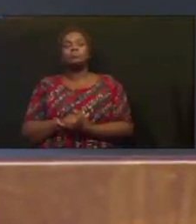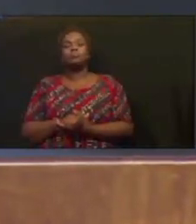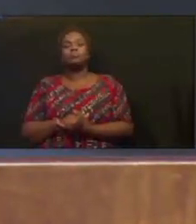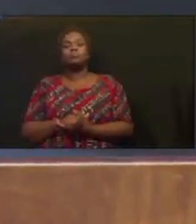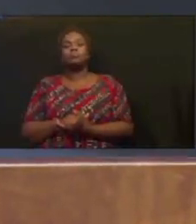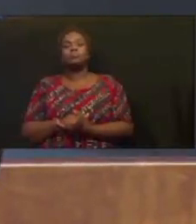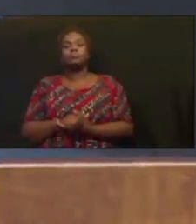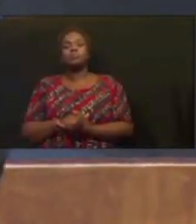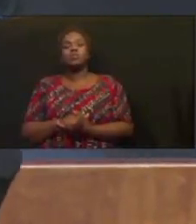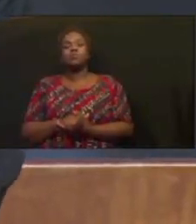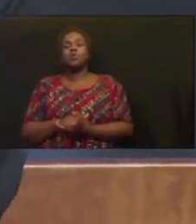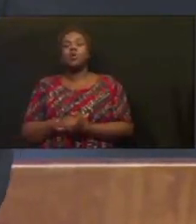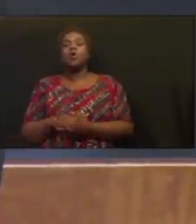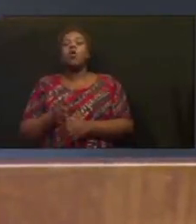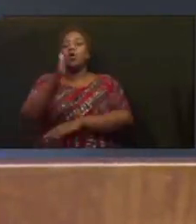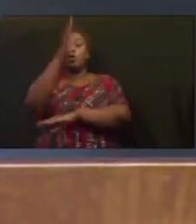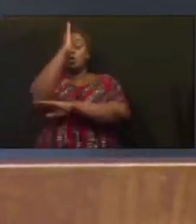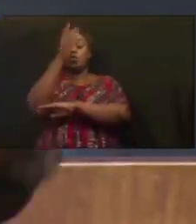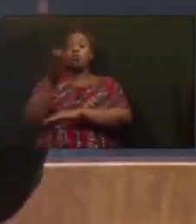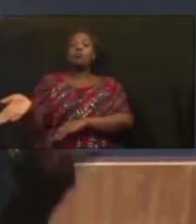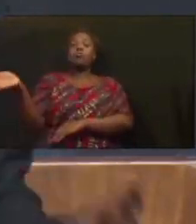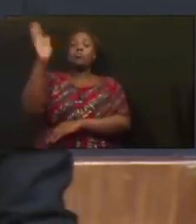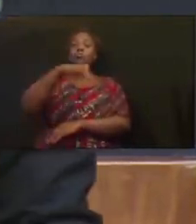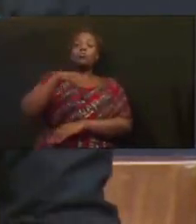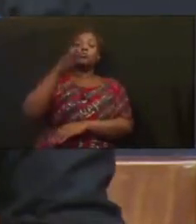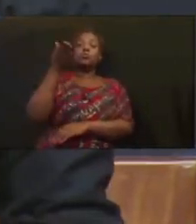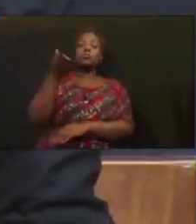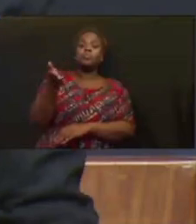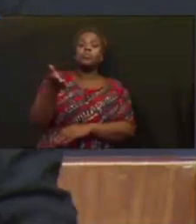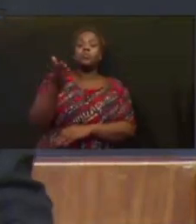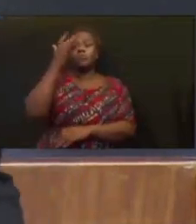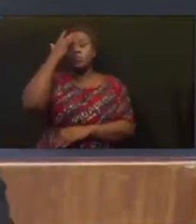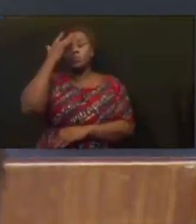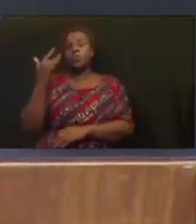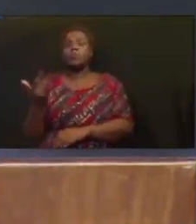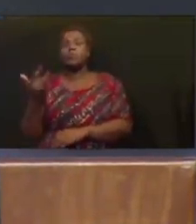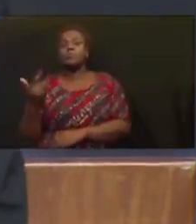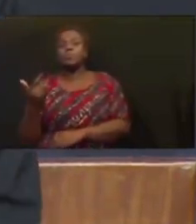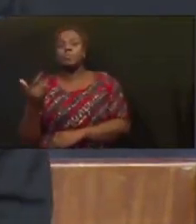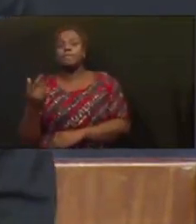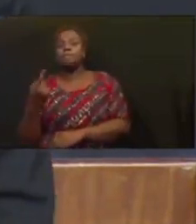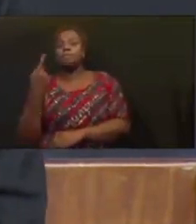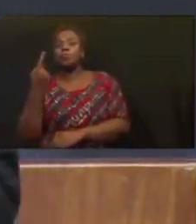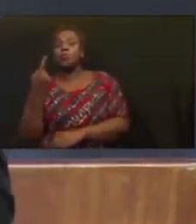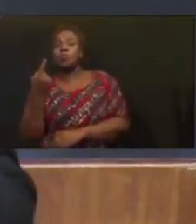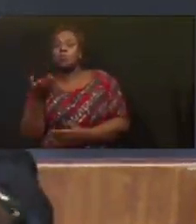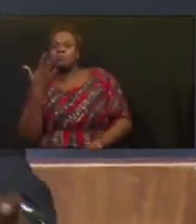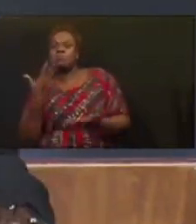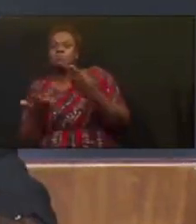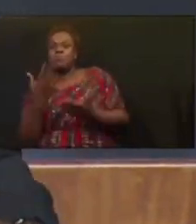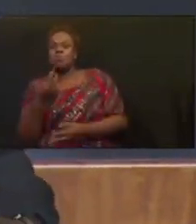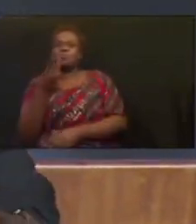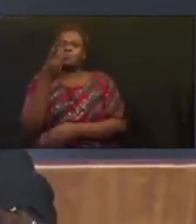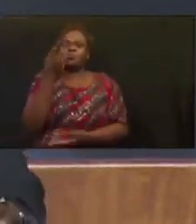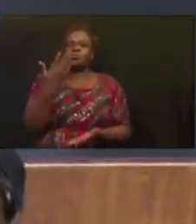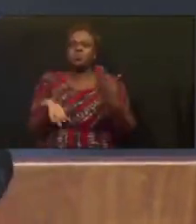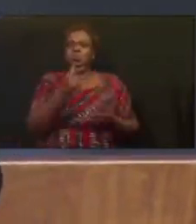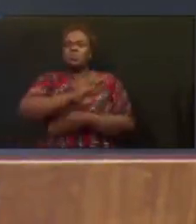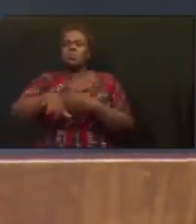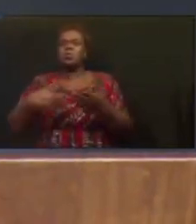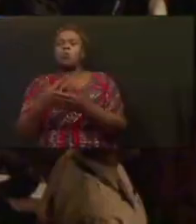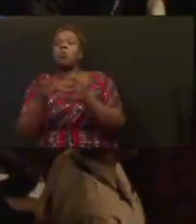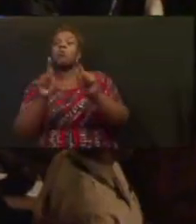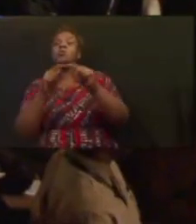some of you, God brought you here tonight because you are in one or more or all. It